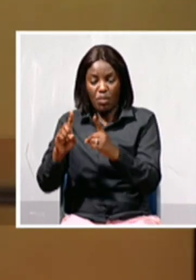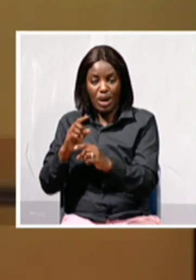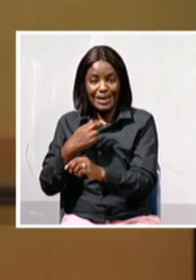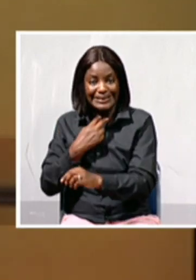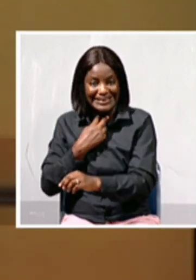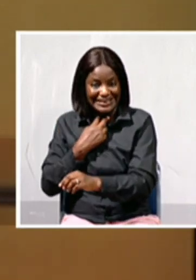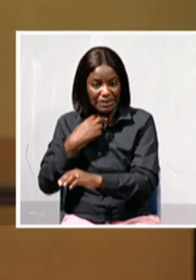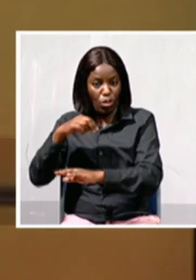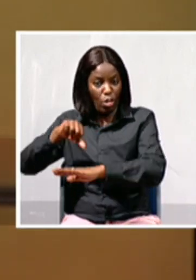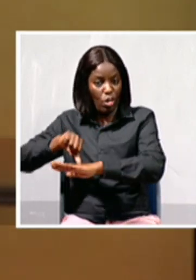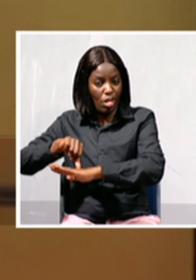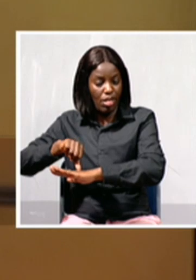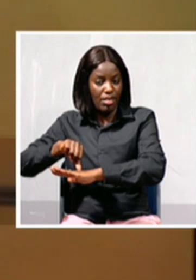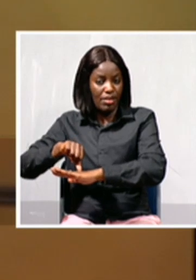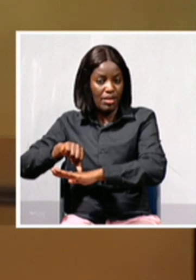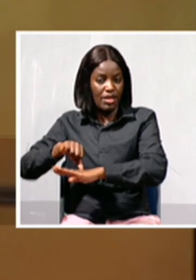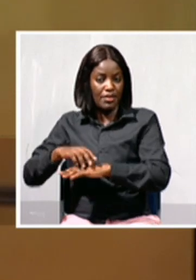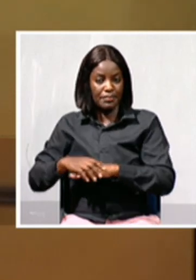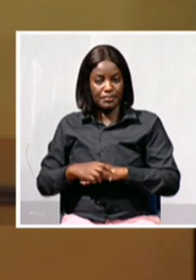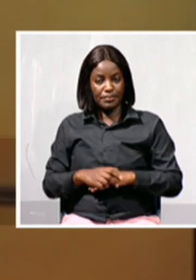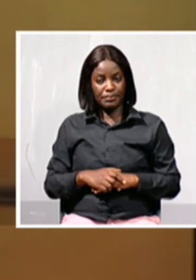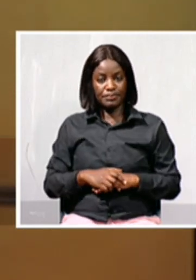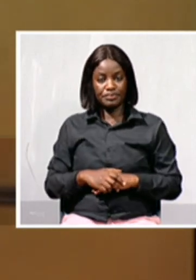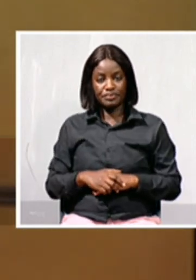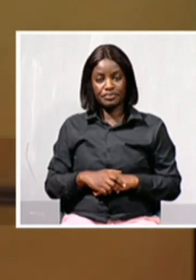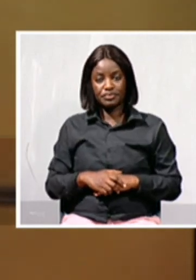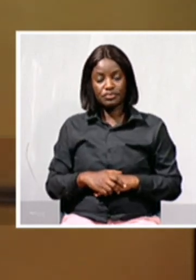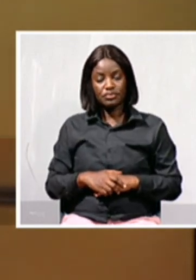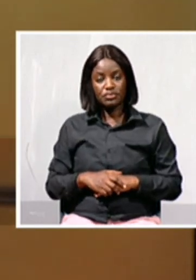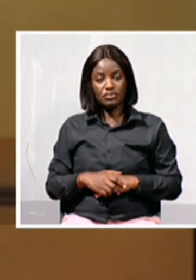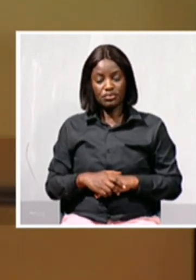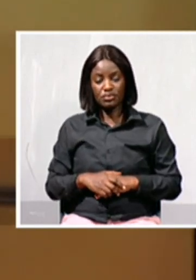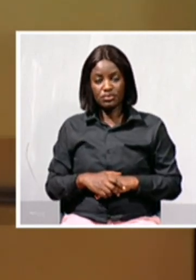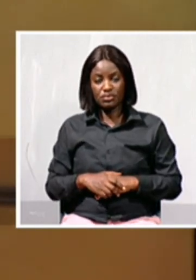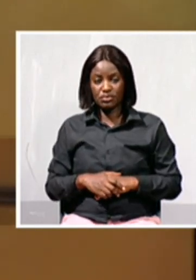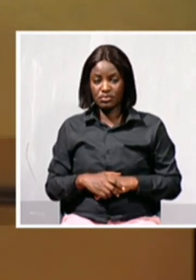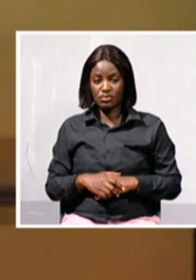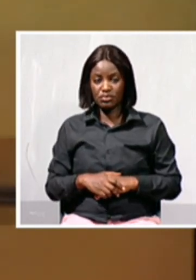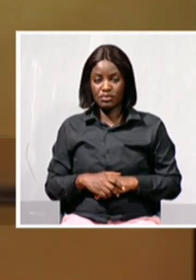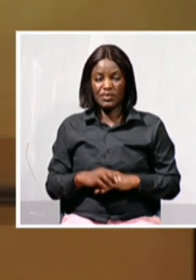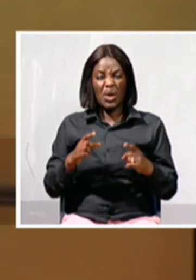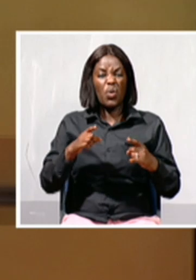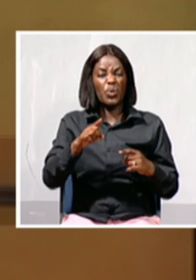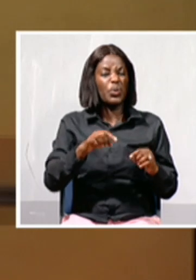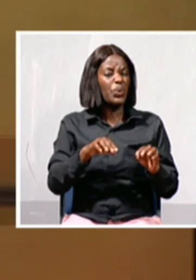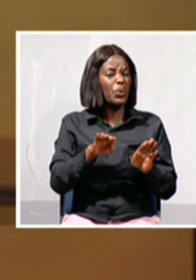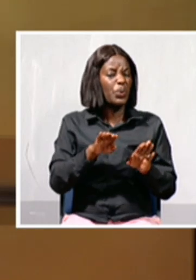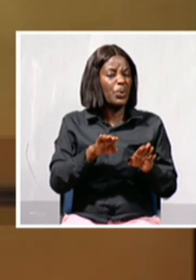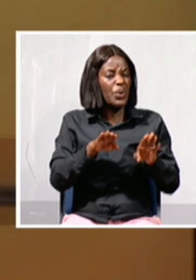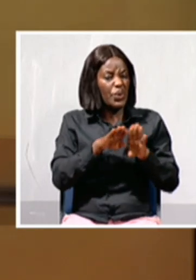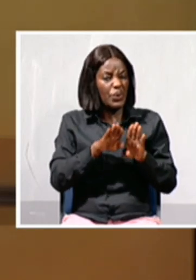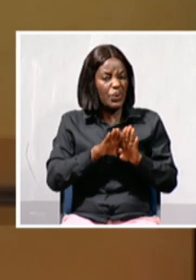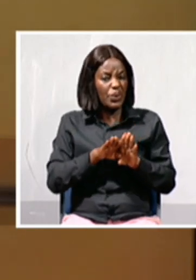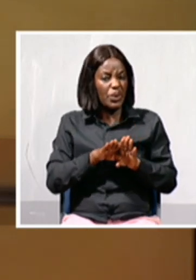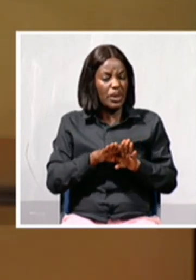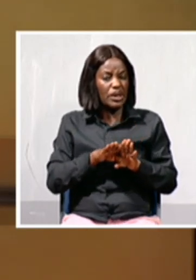case, what are you going to do in order to